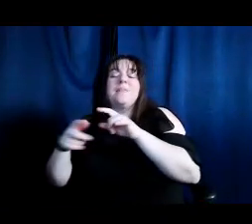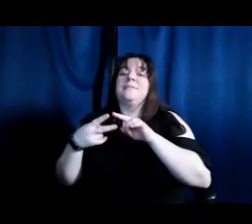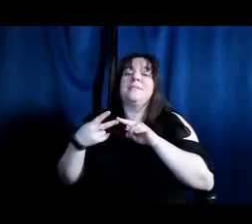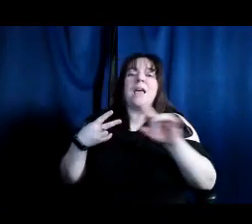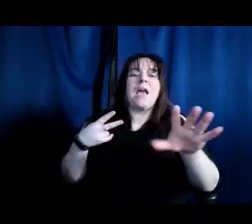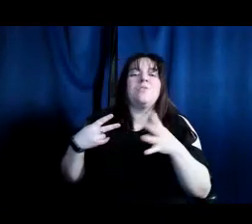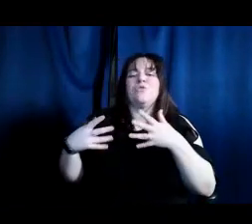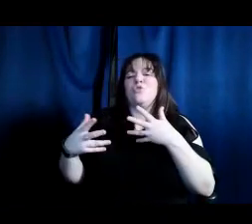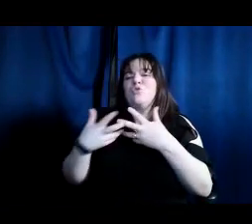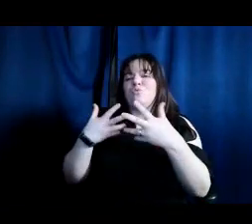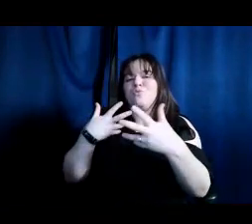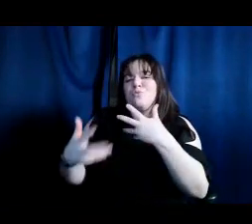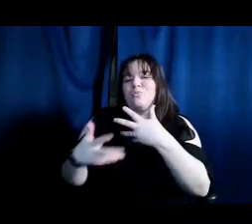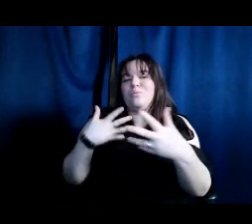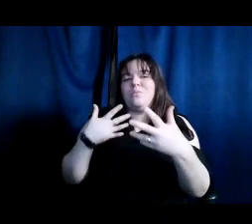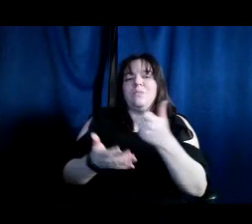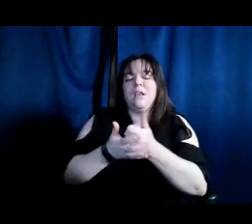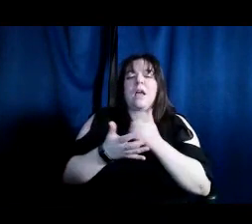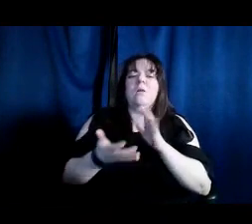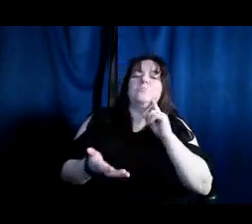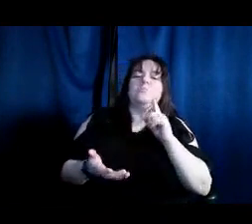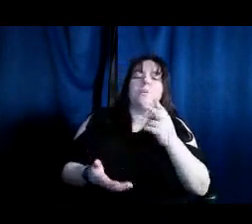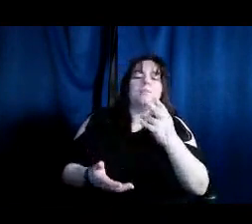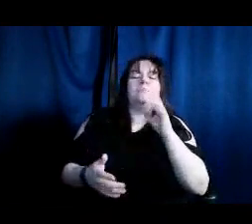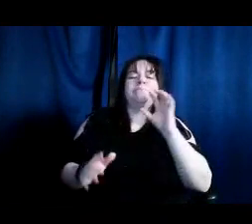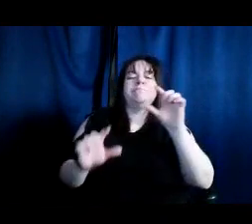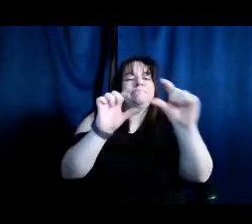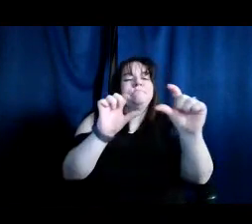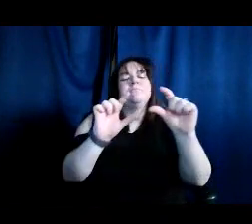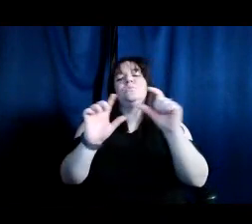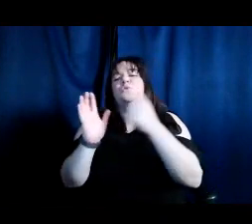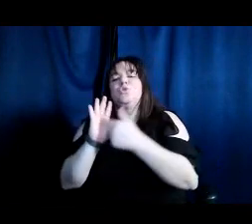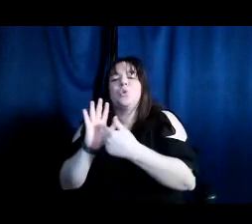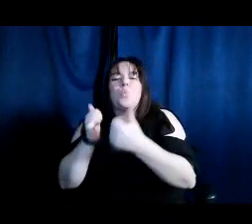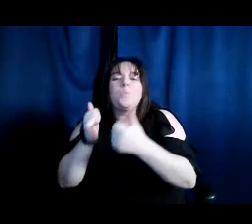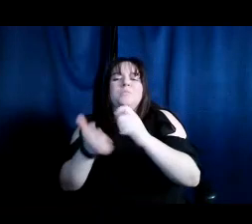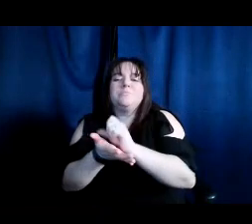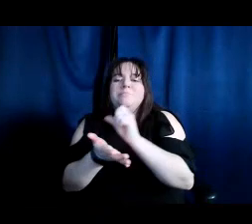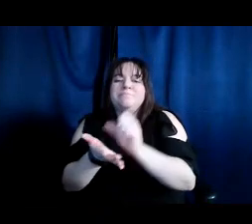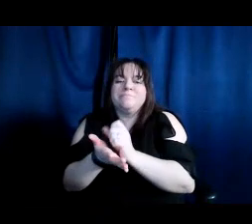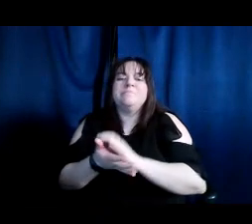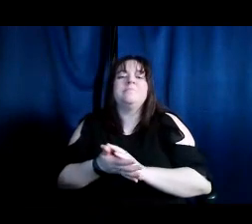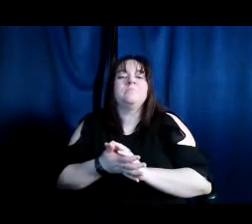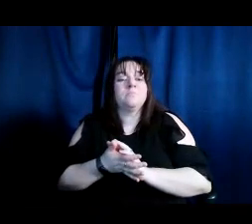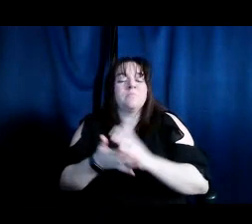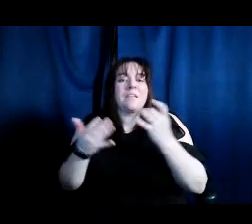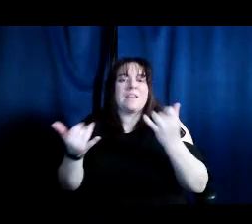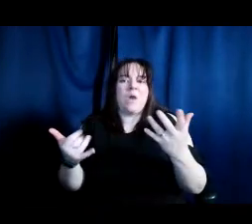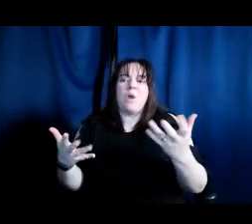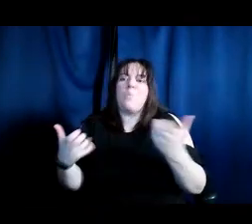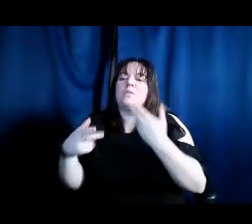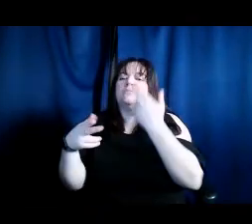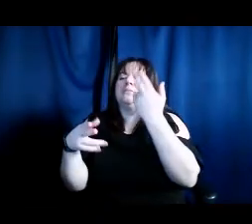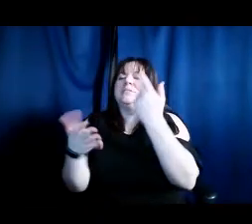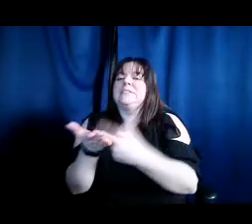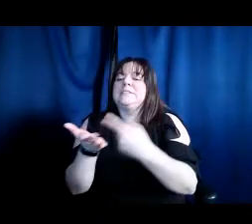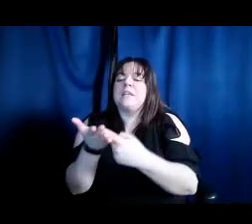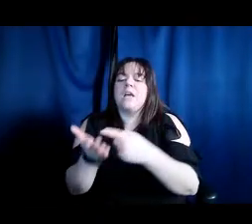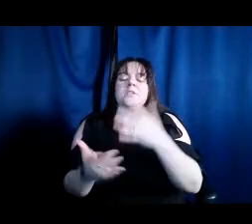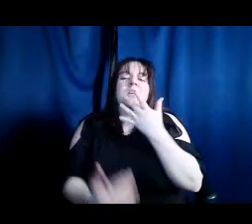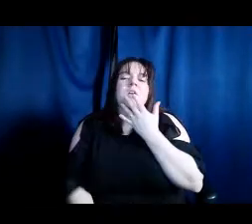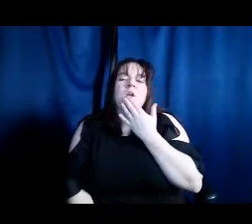brand colors, and looks appealing. Now, let's discuss color redundancy, which means using other